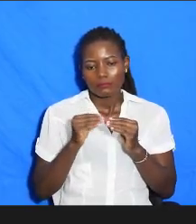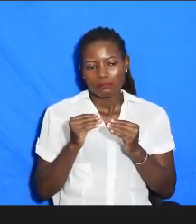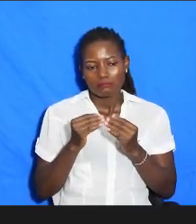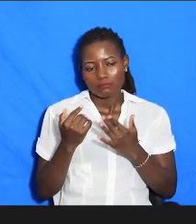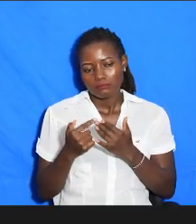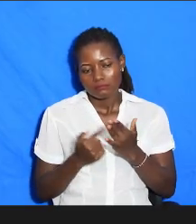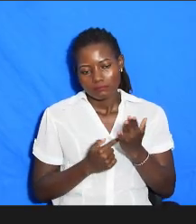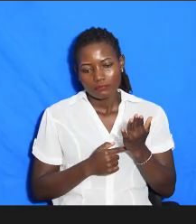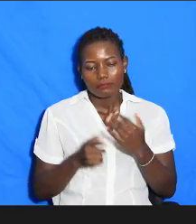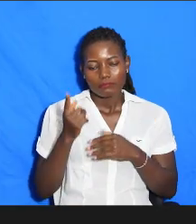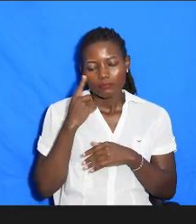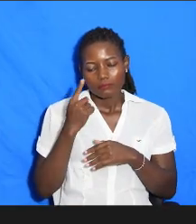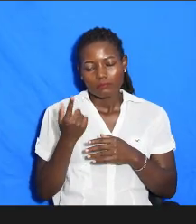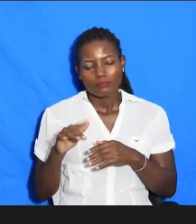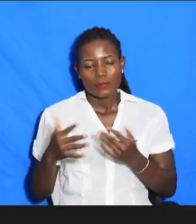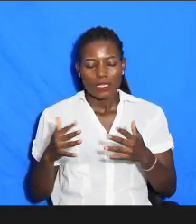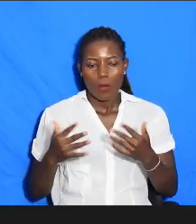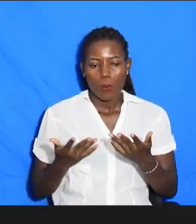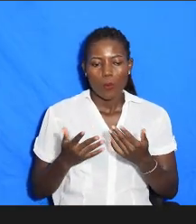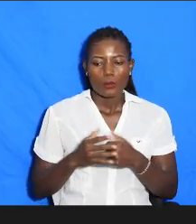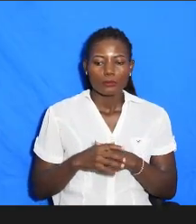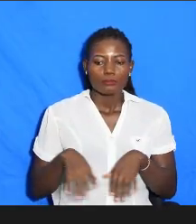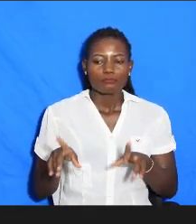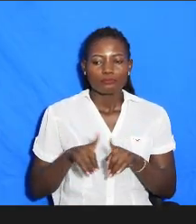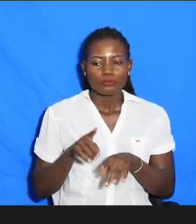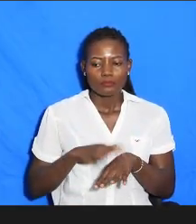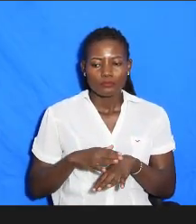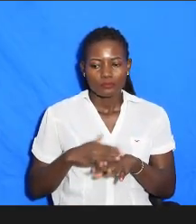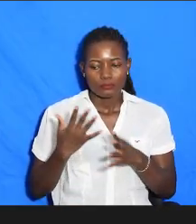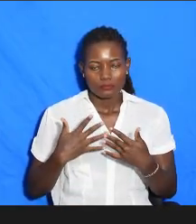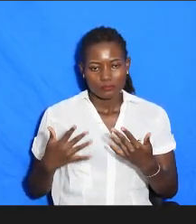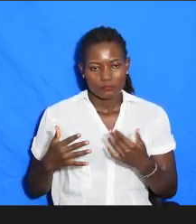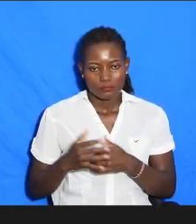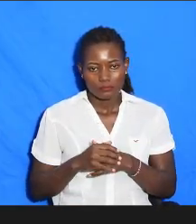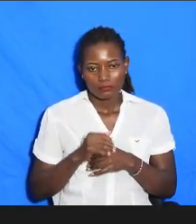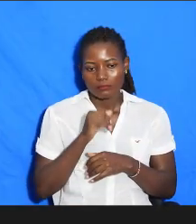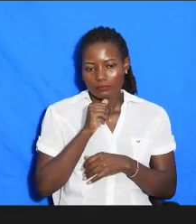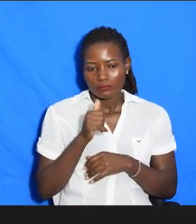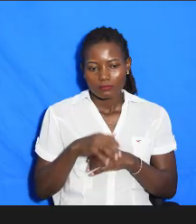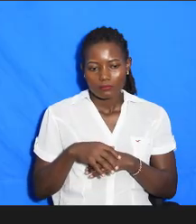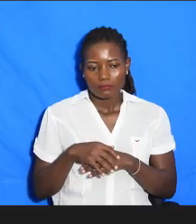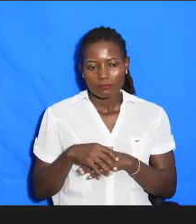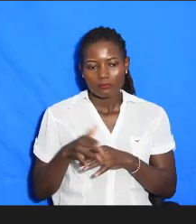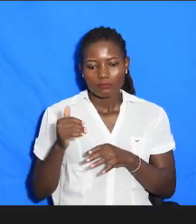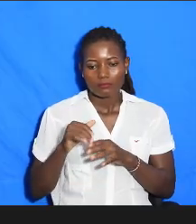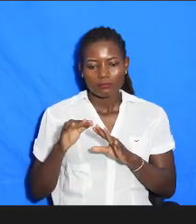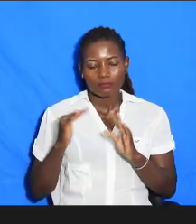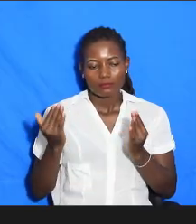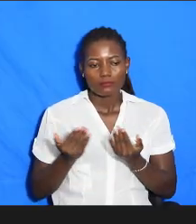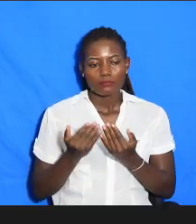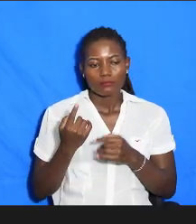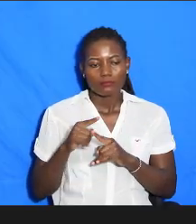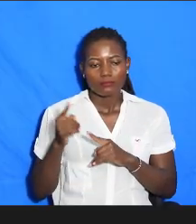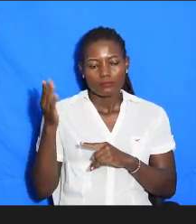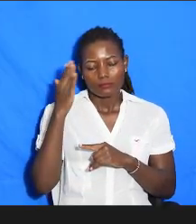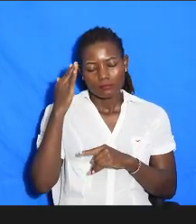and just to see how people are doing. And the good thing is that, of course, they're not detached with the world, but they also get to know, of course, your story